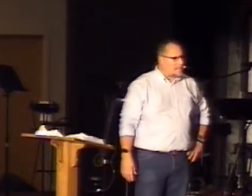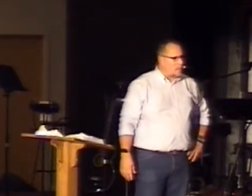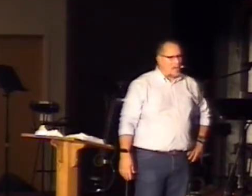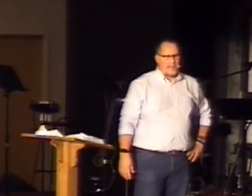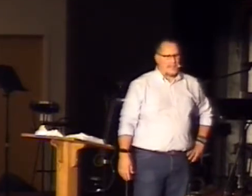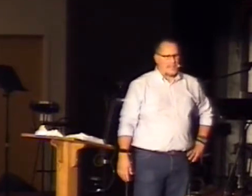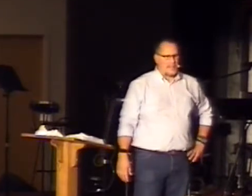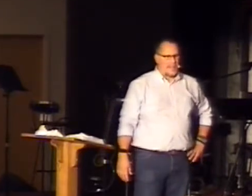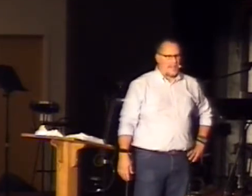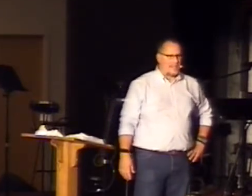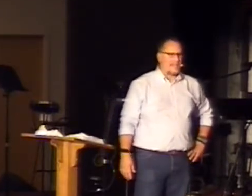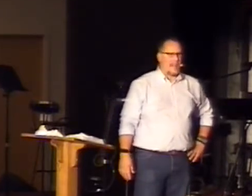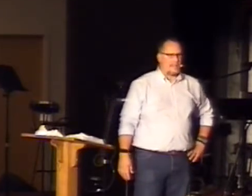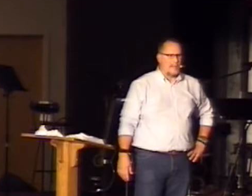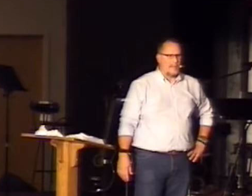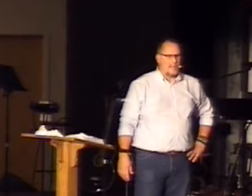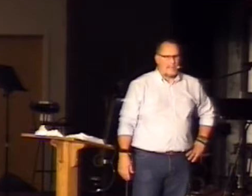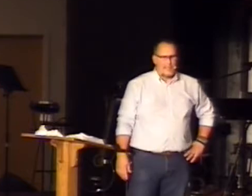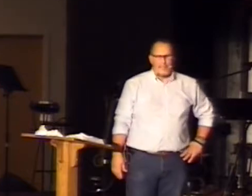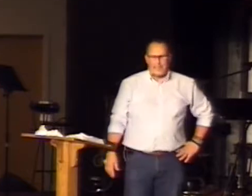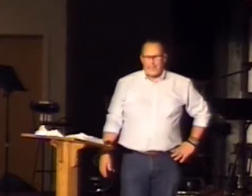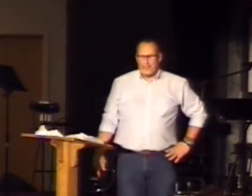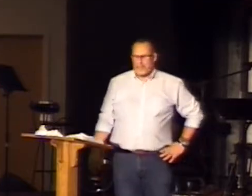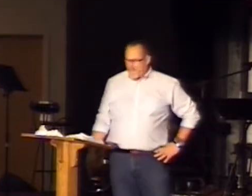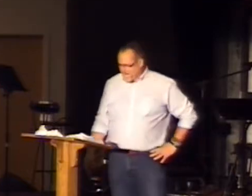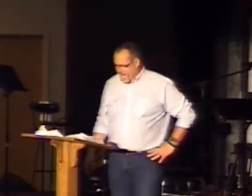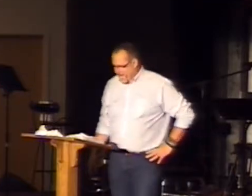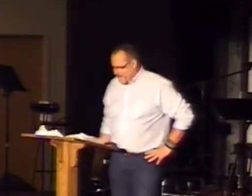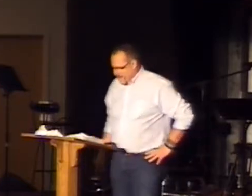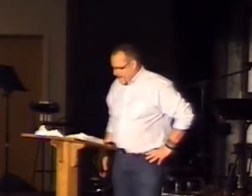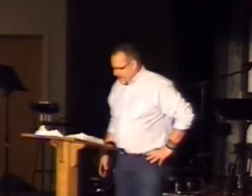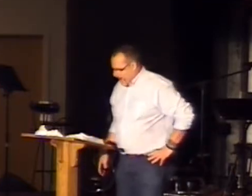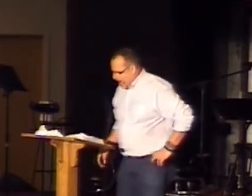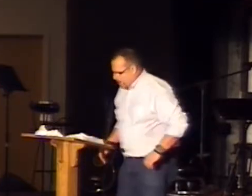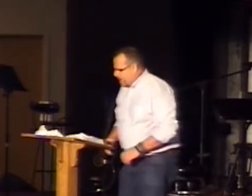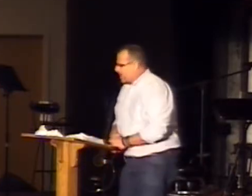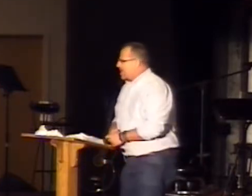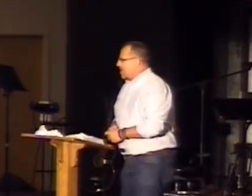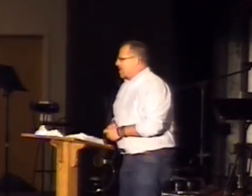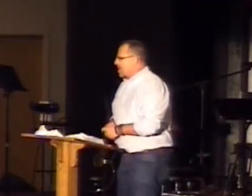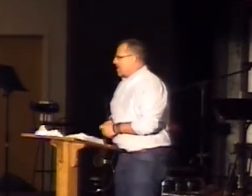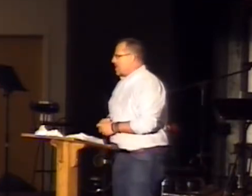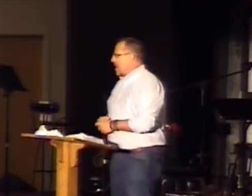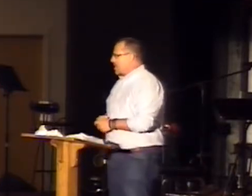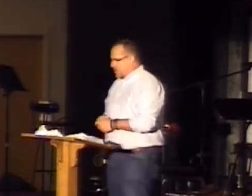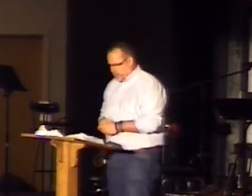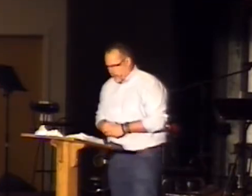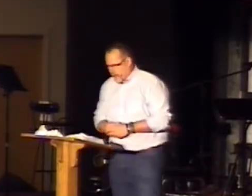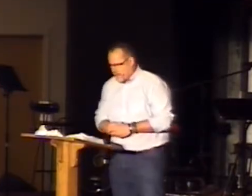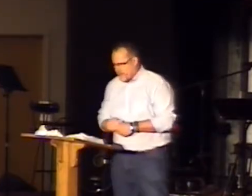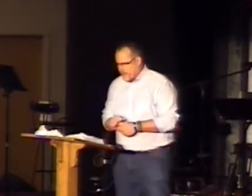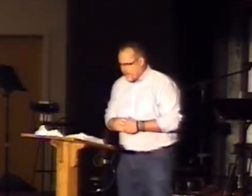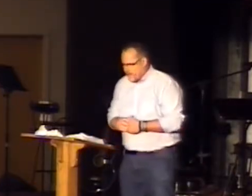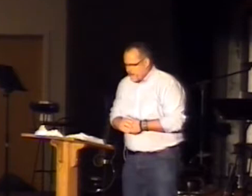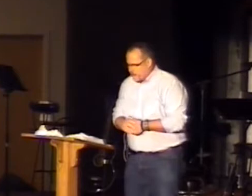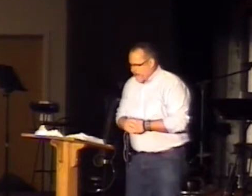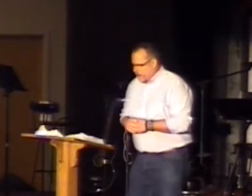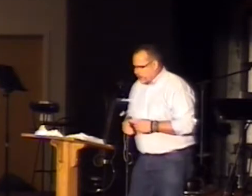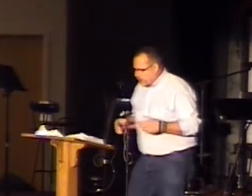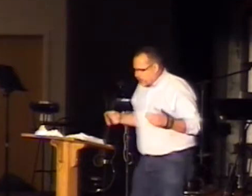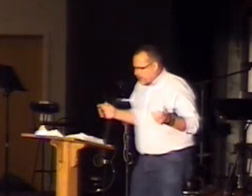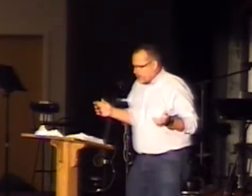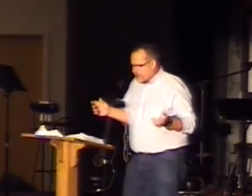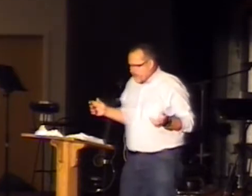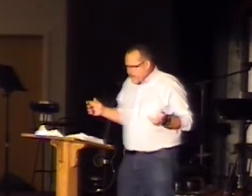That's been going on since the beginning of time. I'm going to say it again. God builds, Satan destroys,